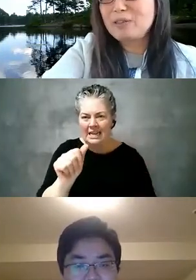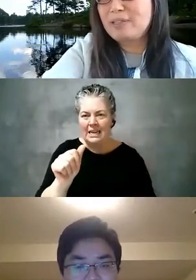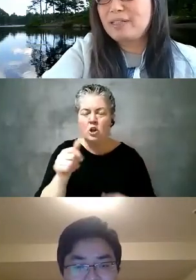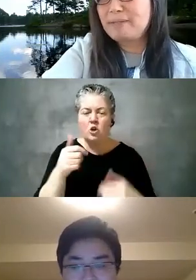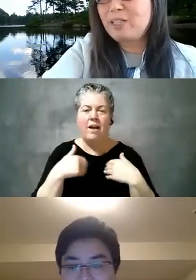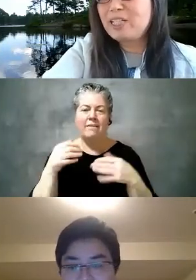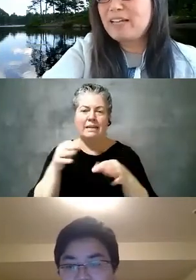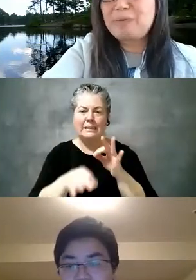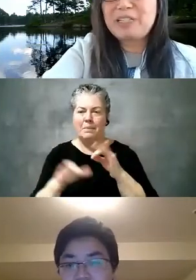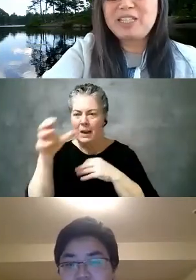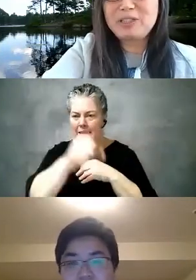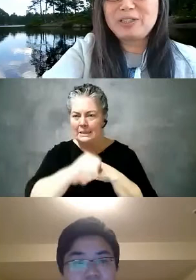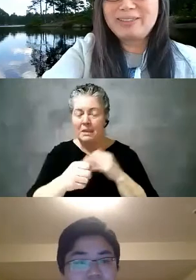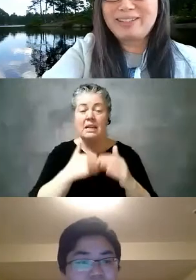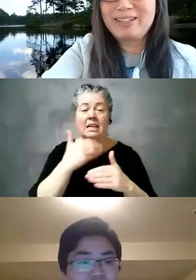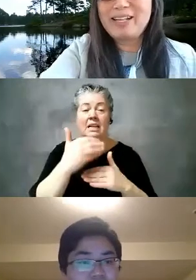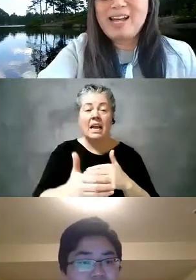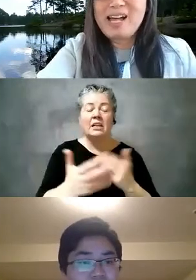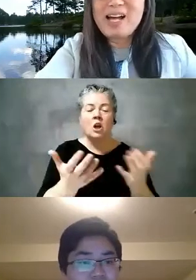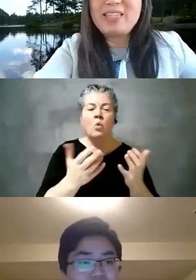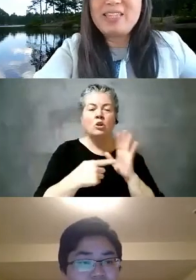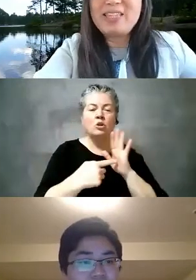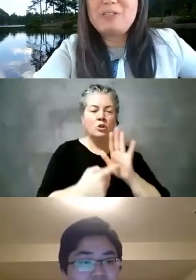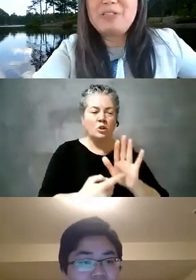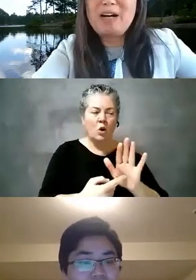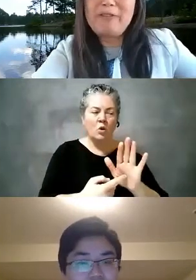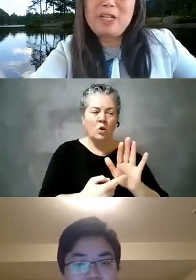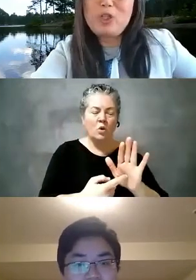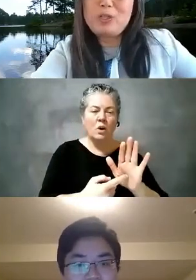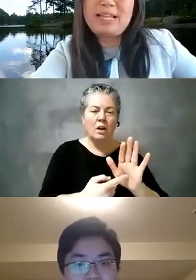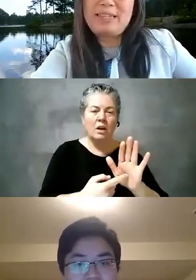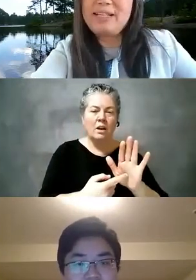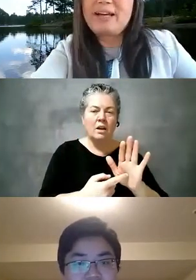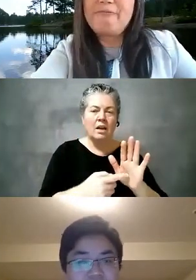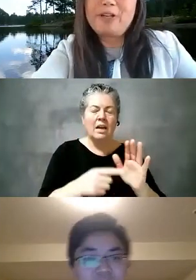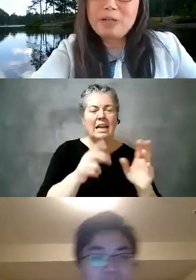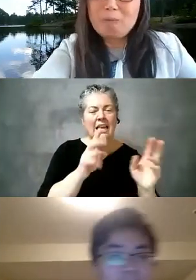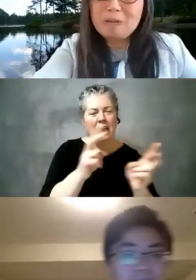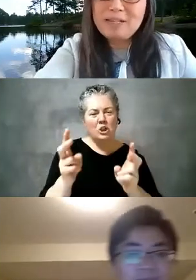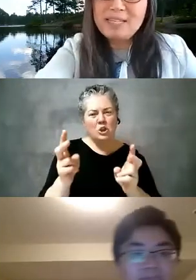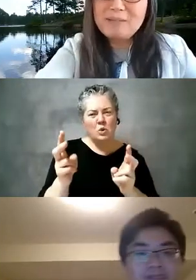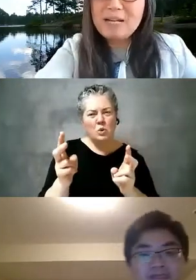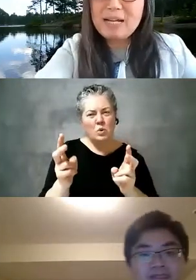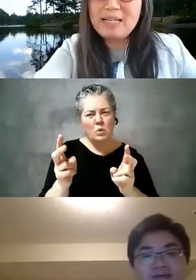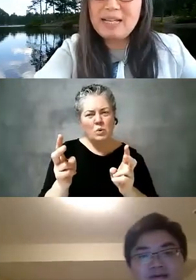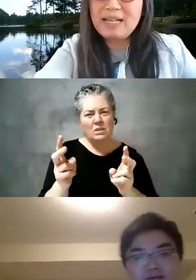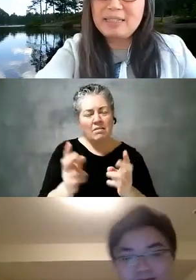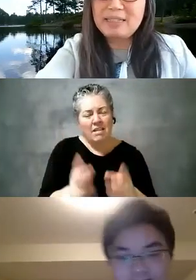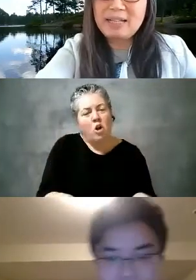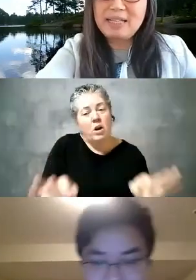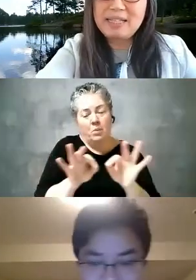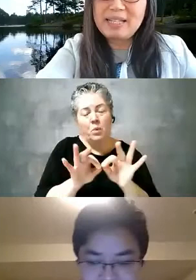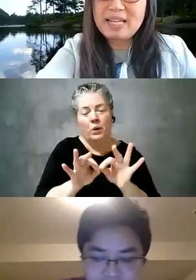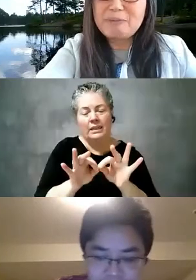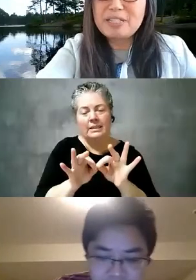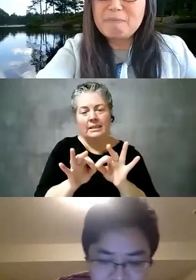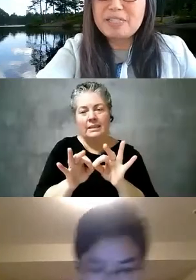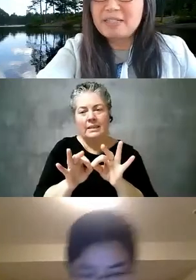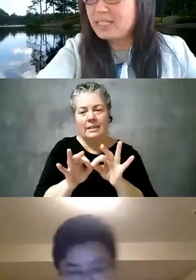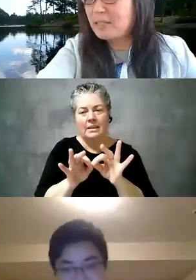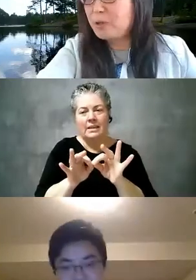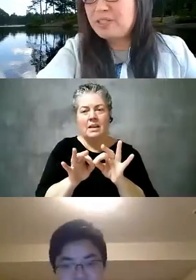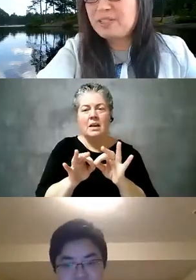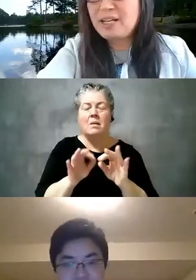want to alert everybody to a number of issues that I think are very important, but there has been